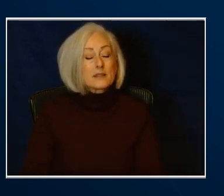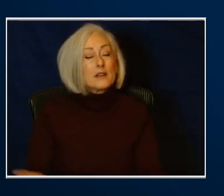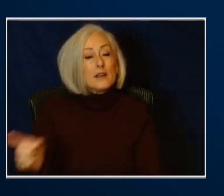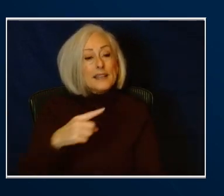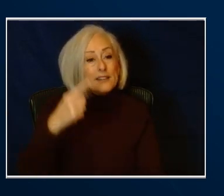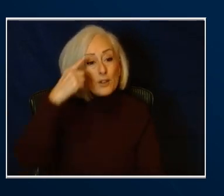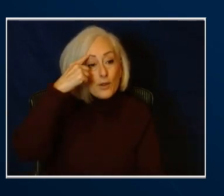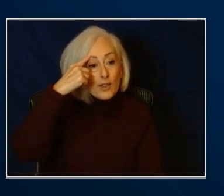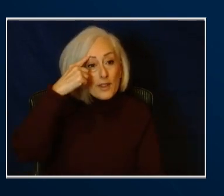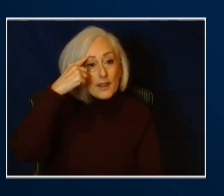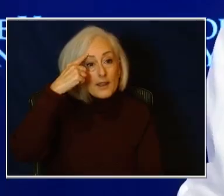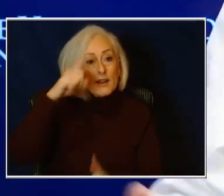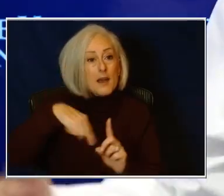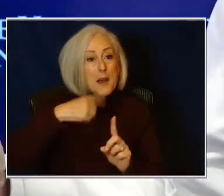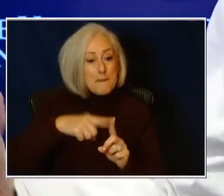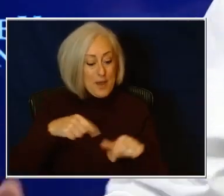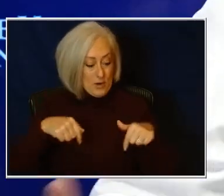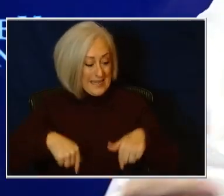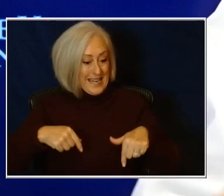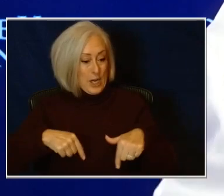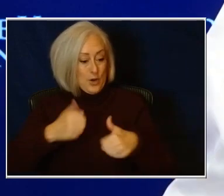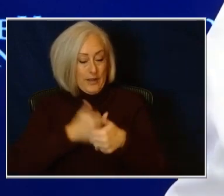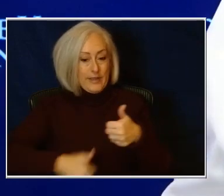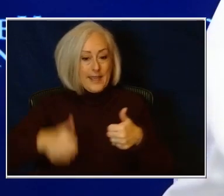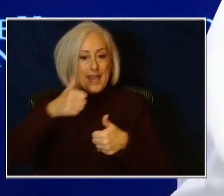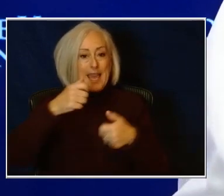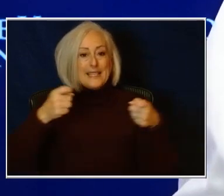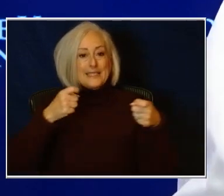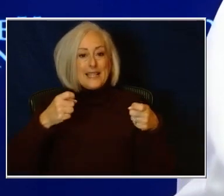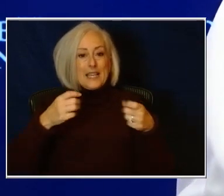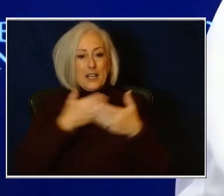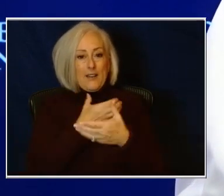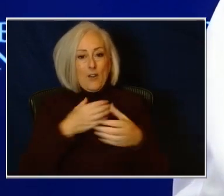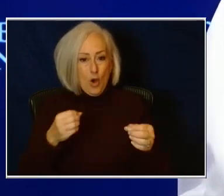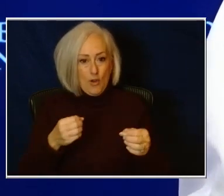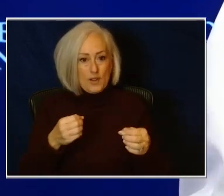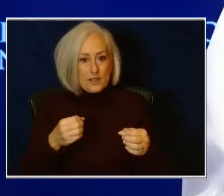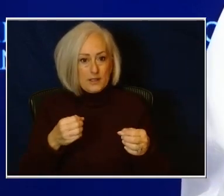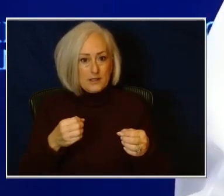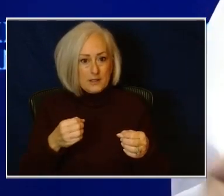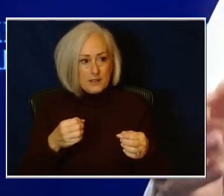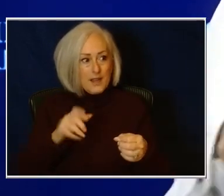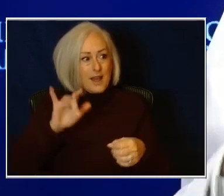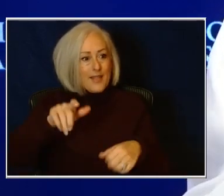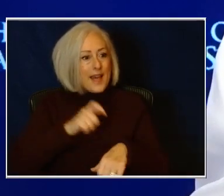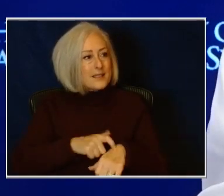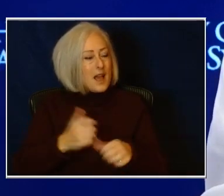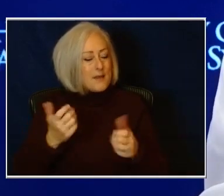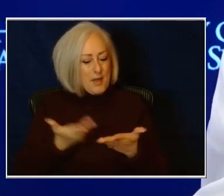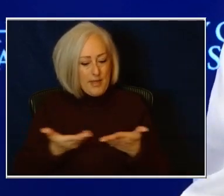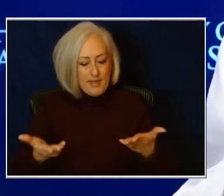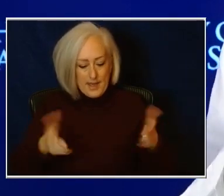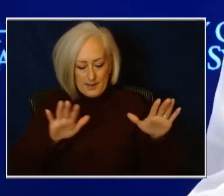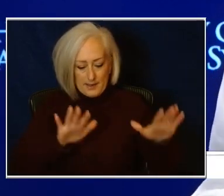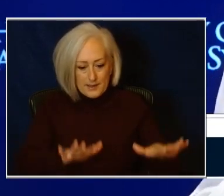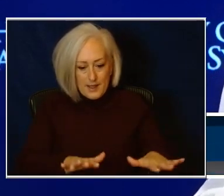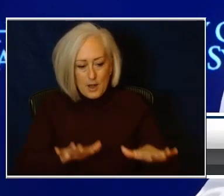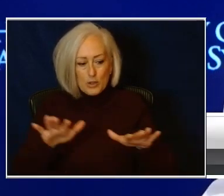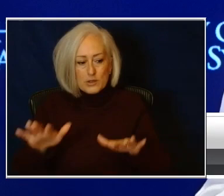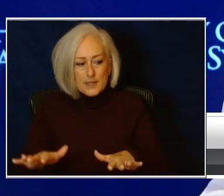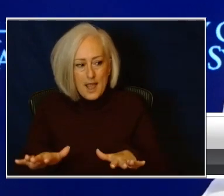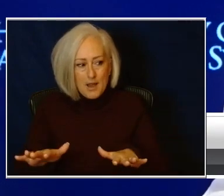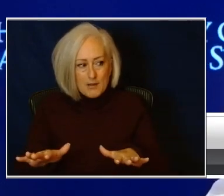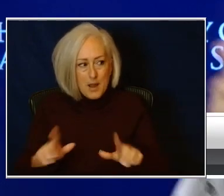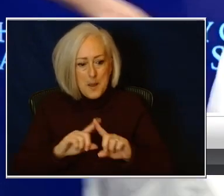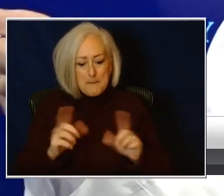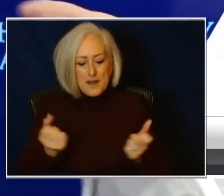here in the executive office, it's that time at night when things settle down a little bit and we're all in the same space, that's when so much work